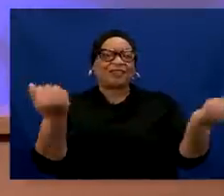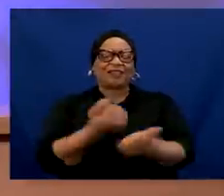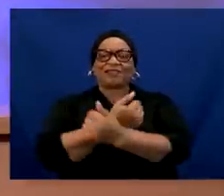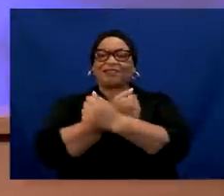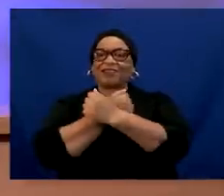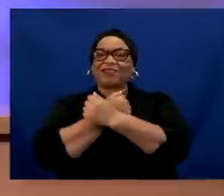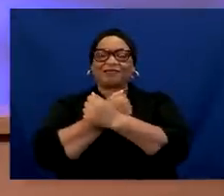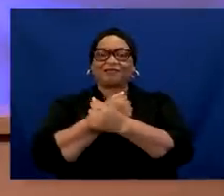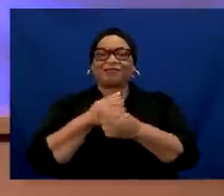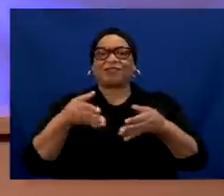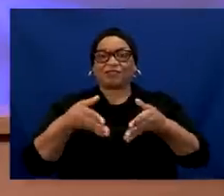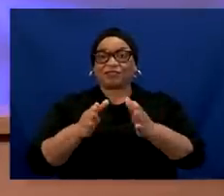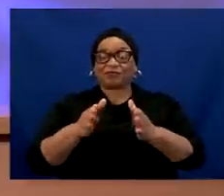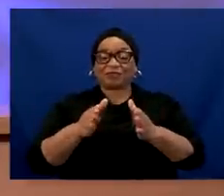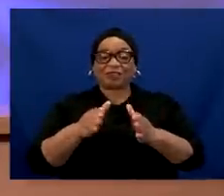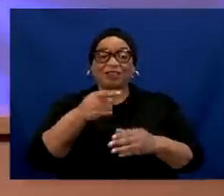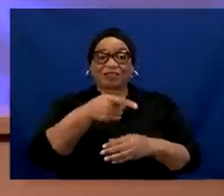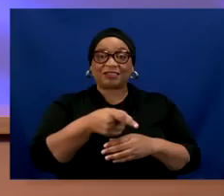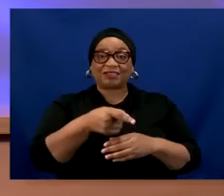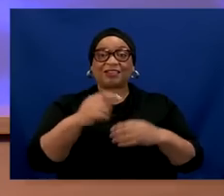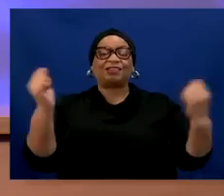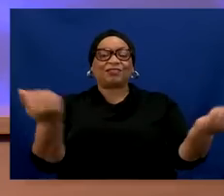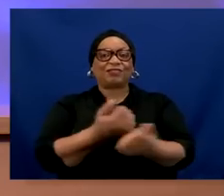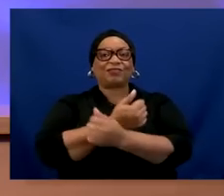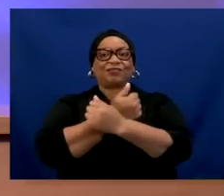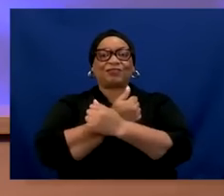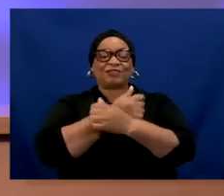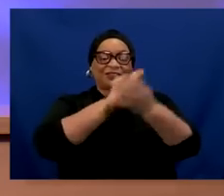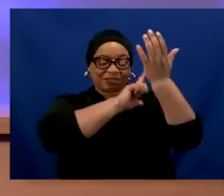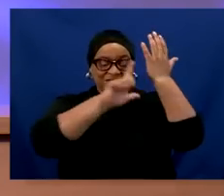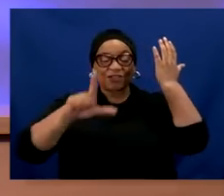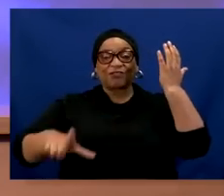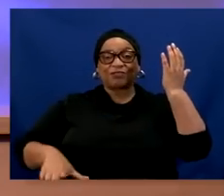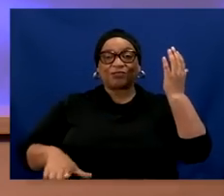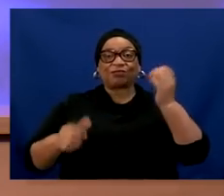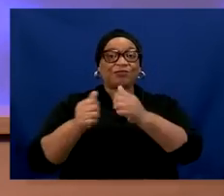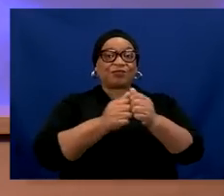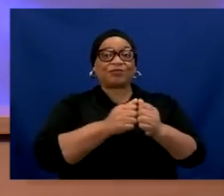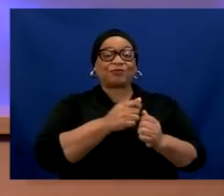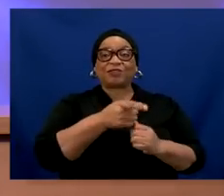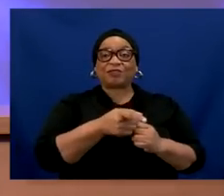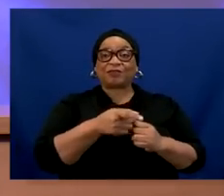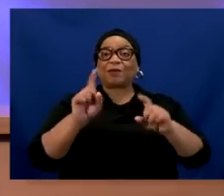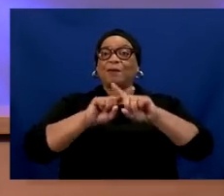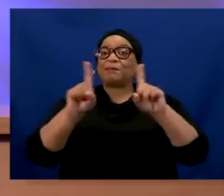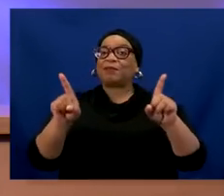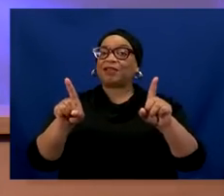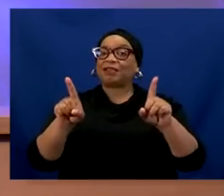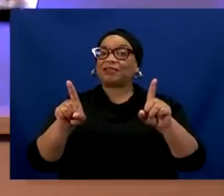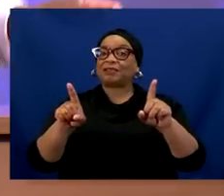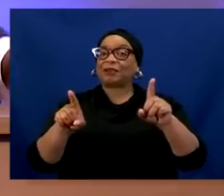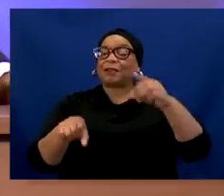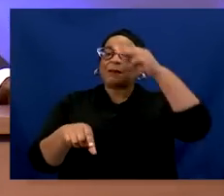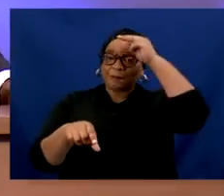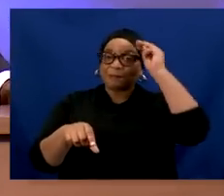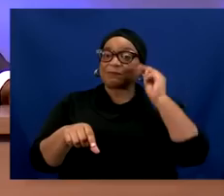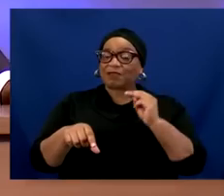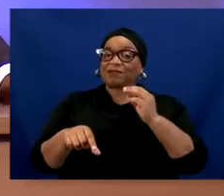it reads here, because he says the Lord is with you, but... Mary understands her